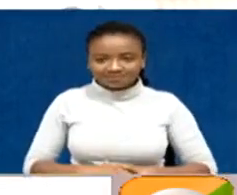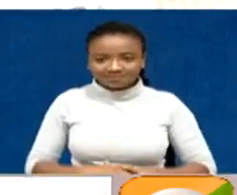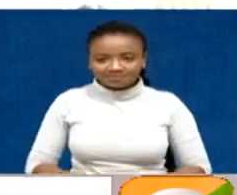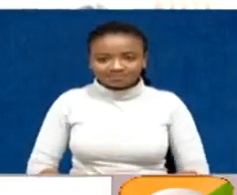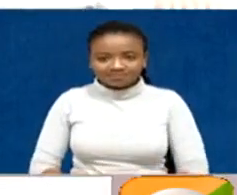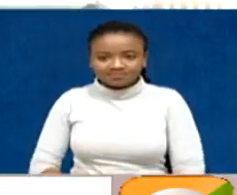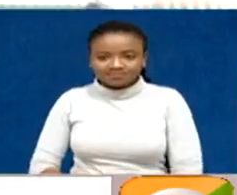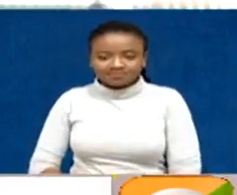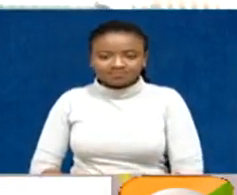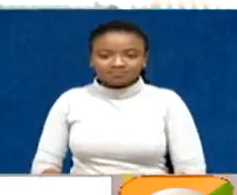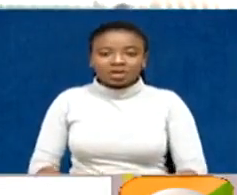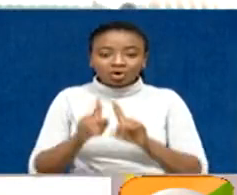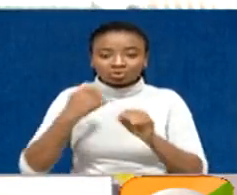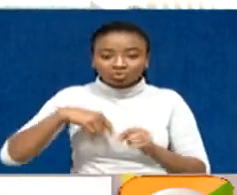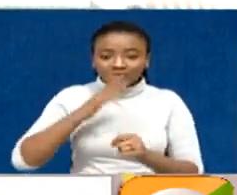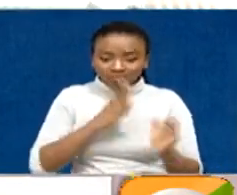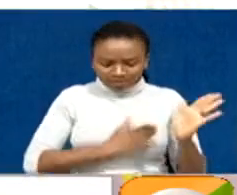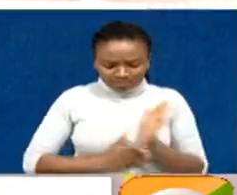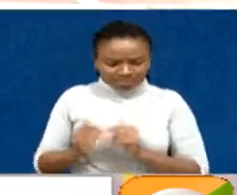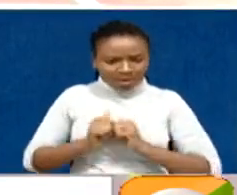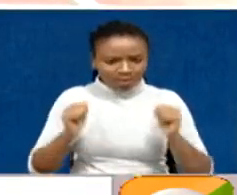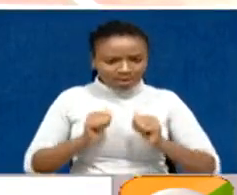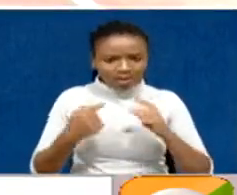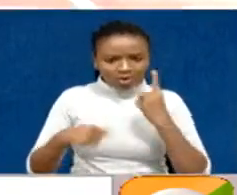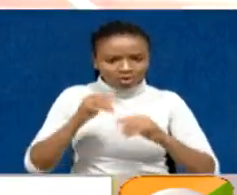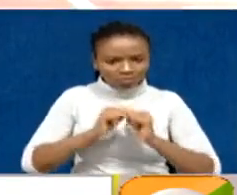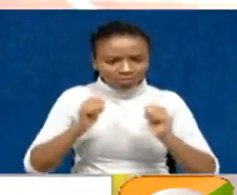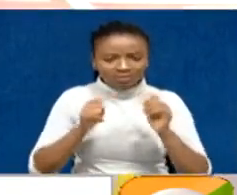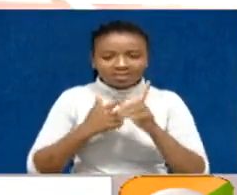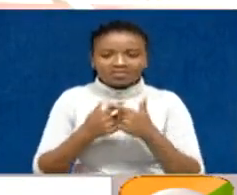mechi ya marudiano dhidi ya Sfaxien. Kwa hiyo tutajiandaa vizuri ili tuweze kucheza marudiano vyema.